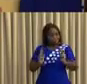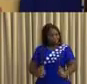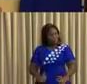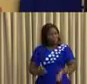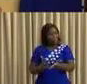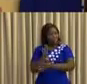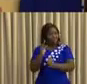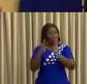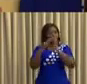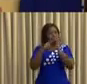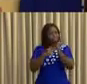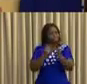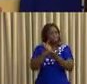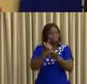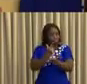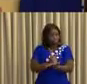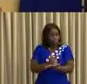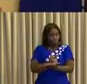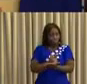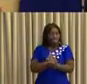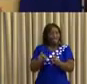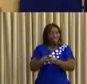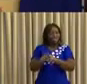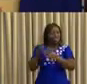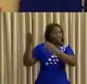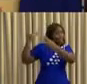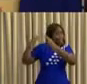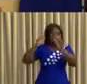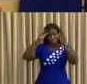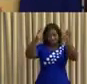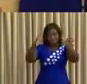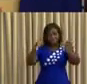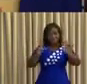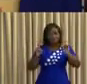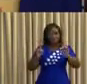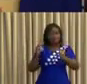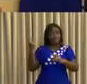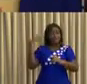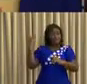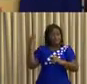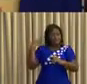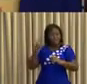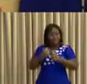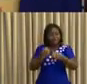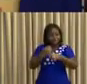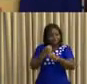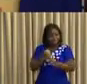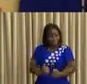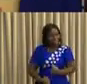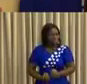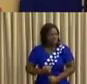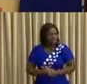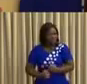of law, that animated our forefathers to make the sacrifices for the liberation of our nation